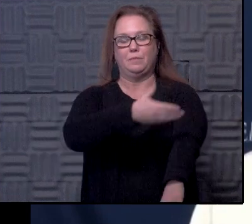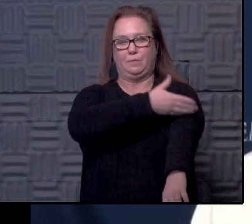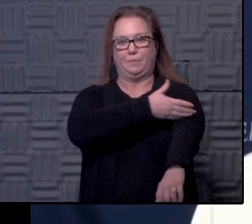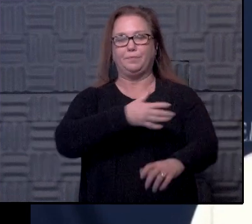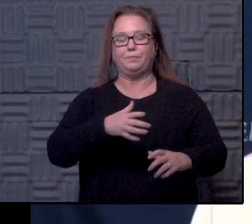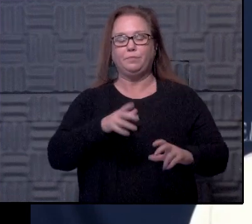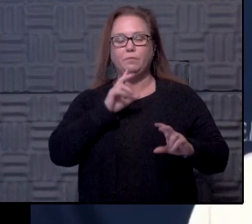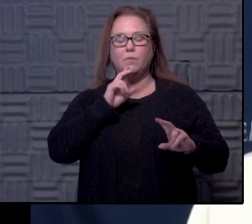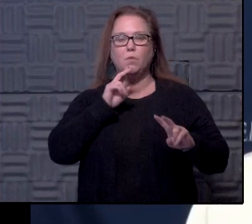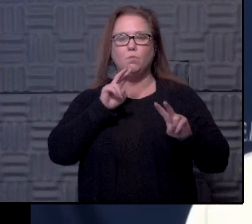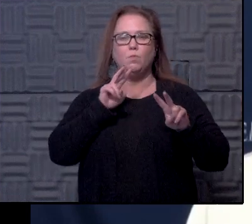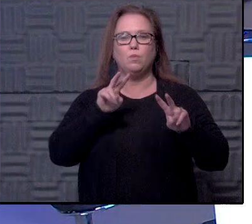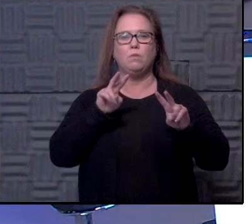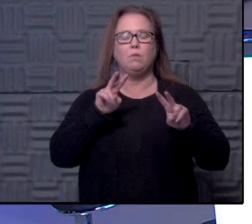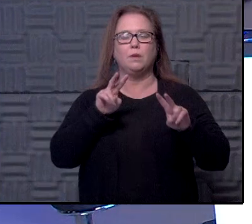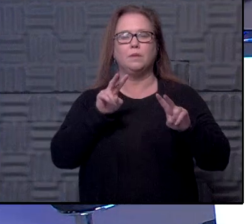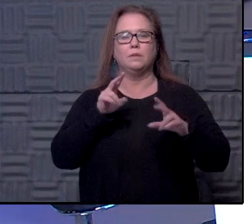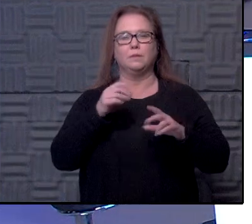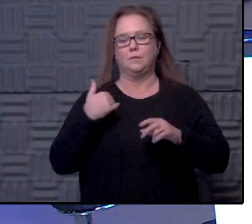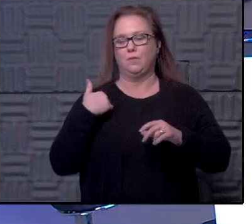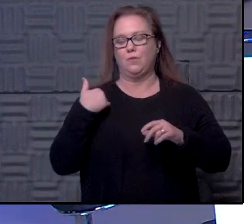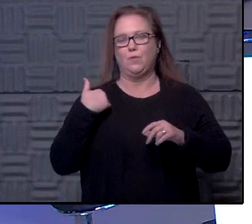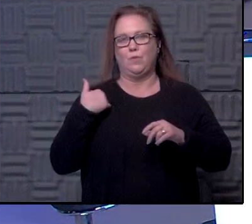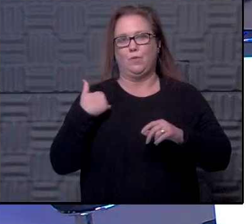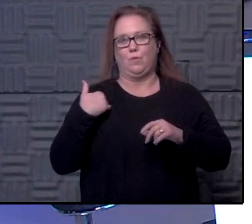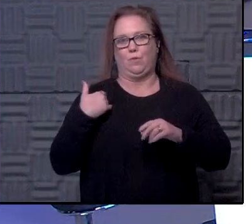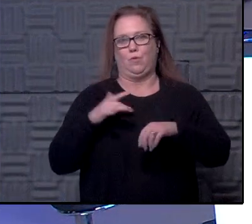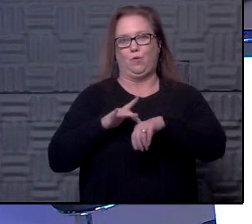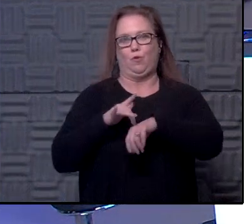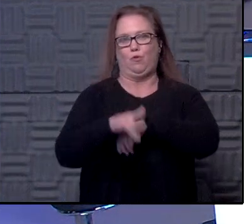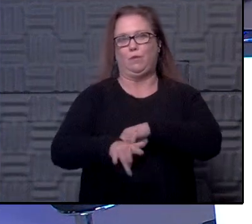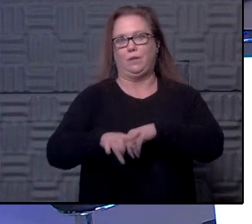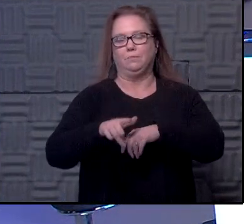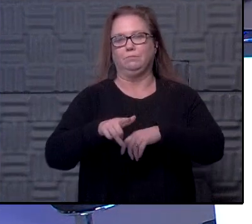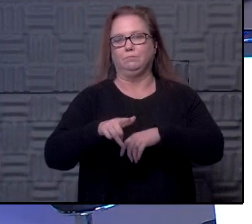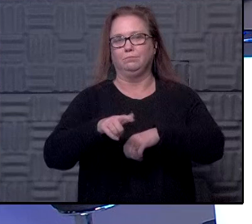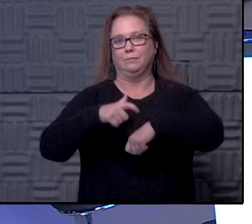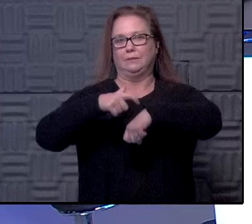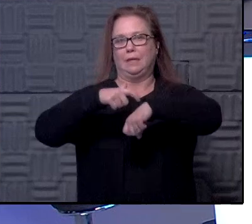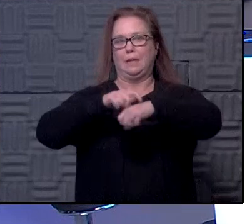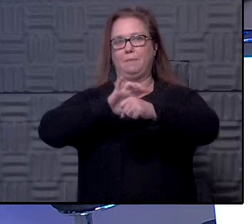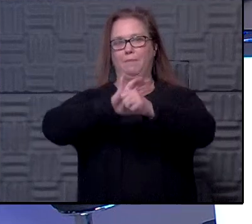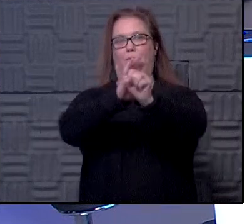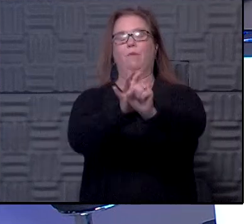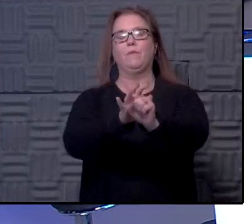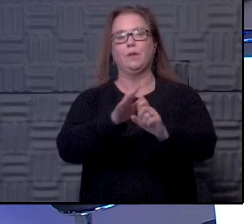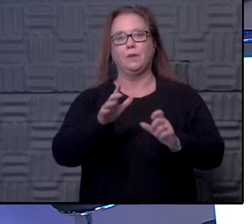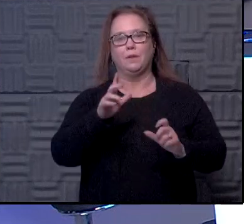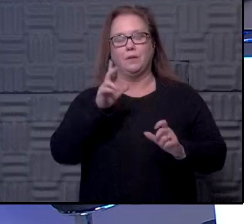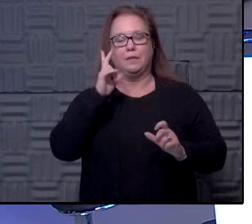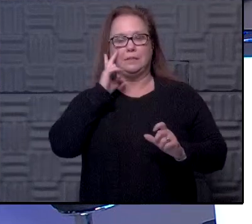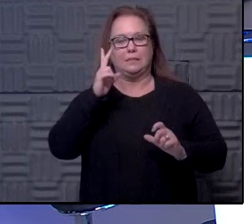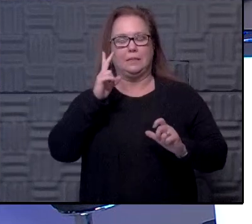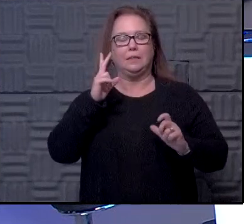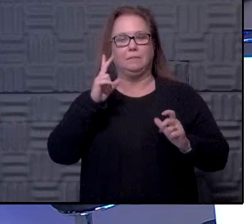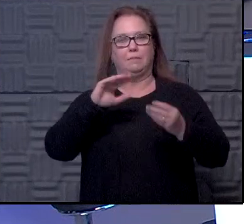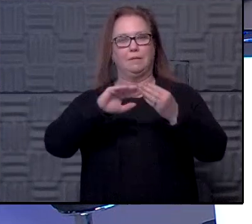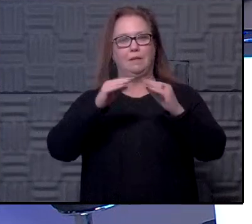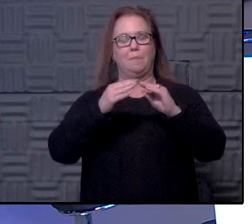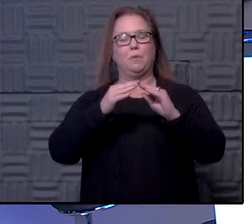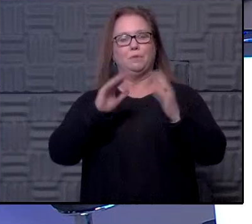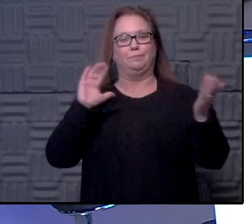we're going to take a look back on some of the early days of COVID-19 and share some numbers that keep us up at night a little bit.